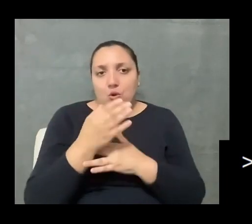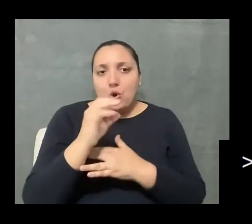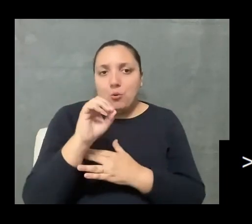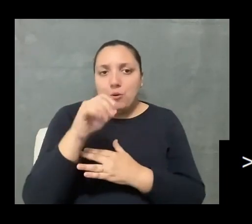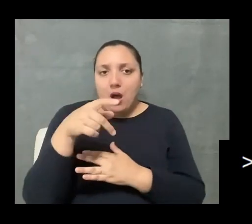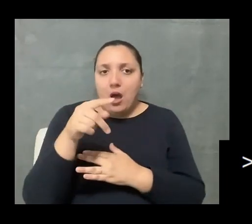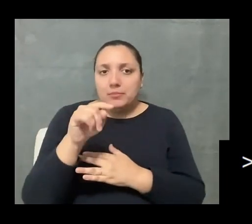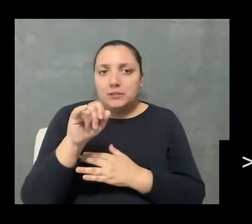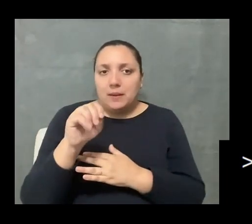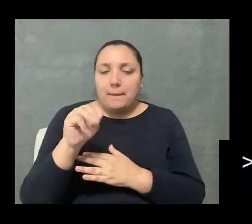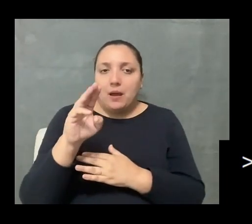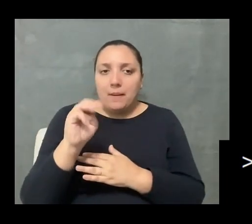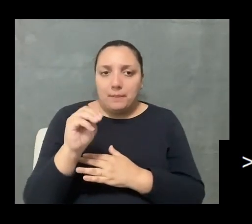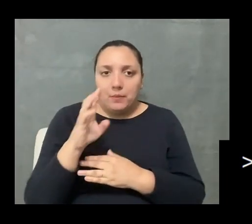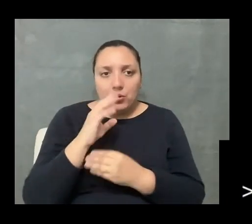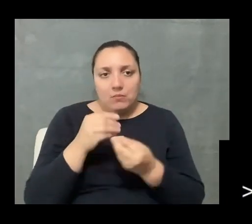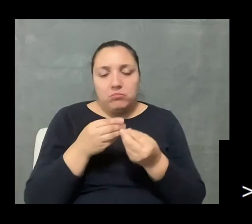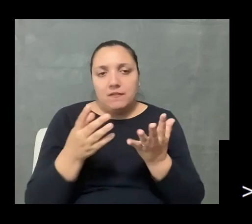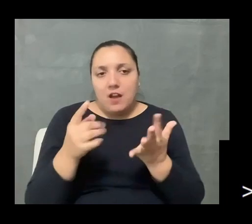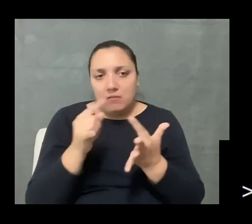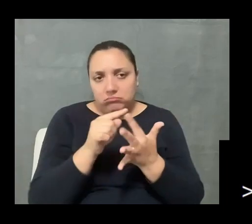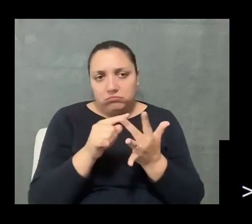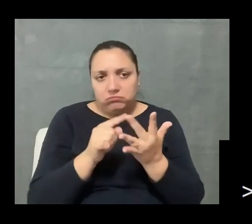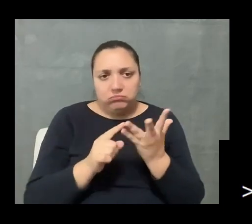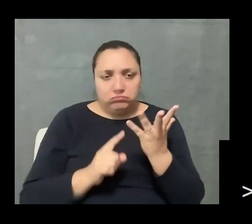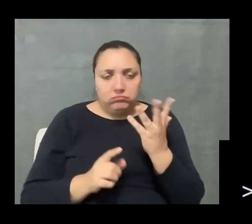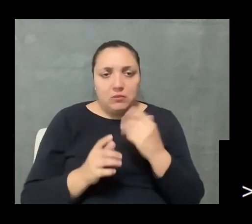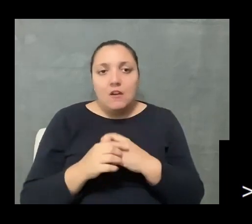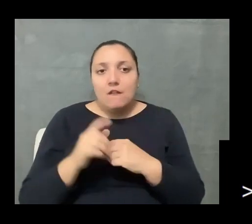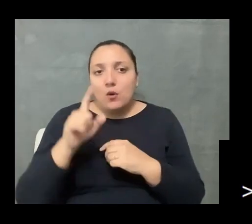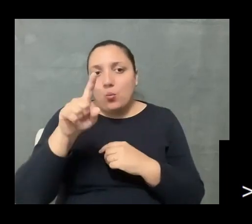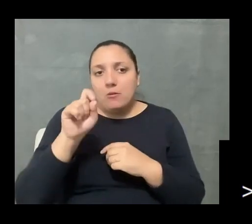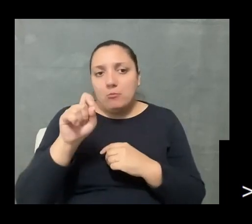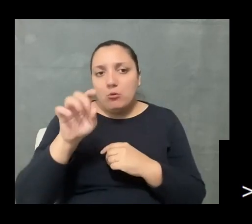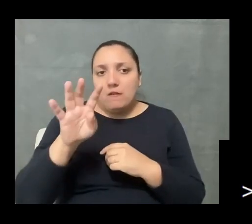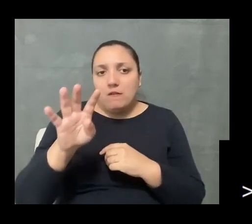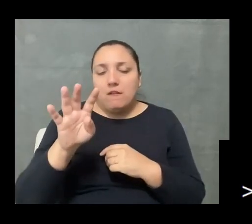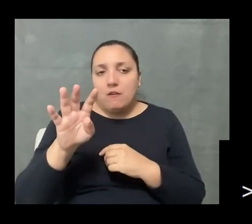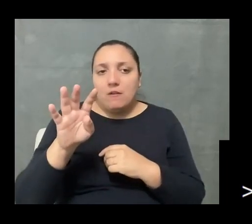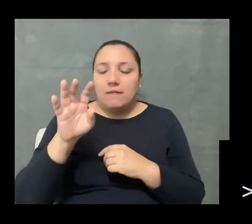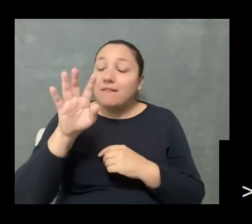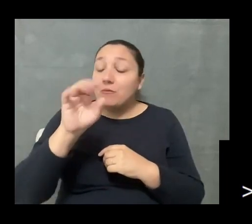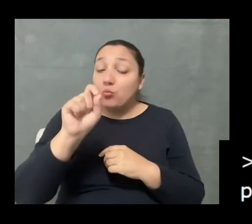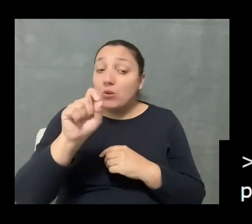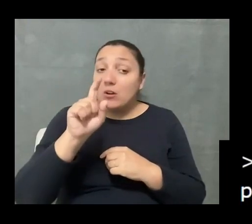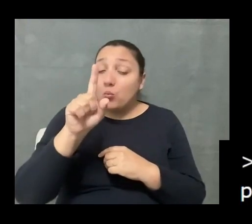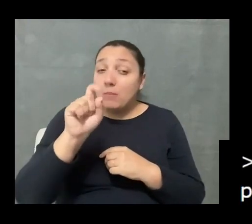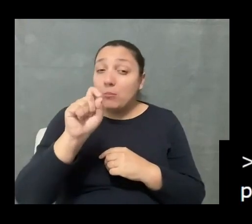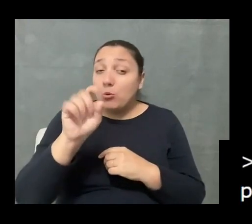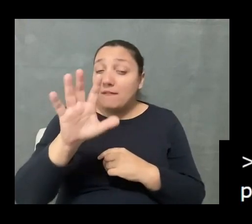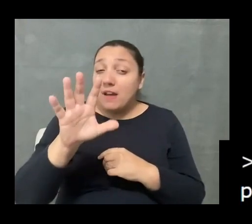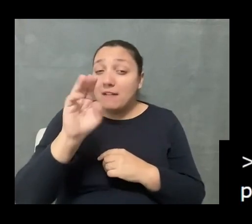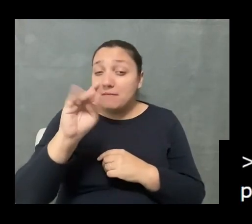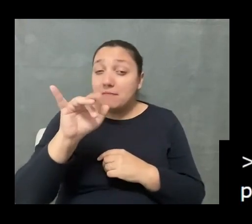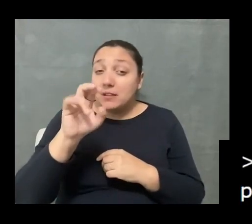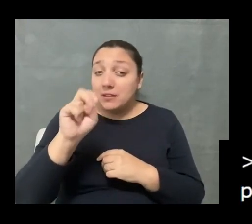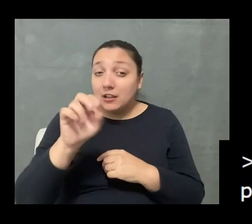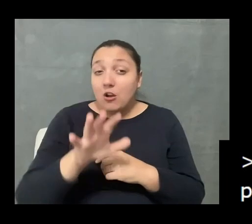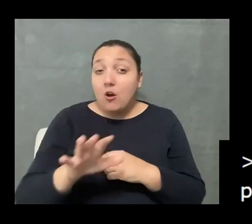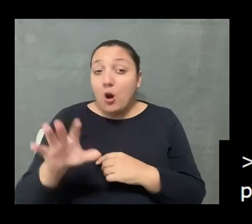broadband, mobile services to over 1.5 million New York City residents and businesses across Brooklyn and the